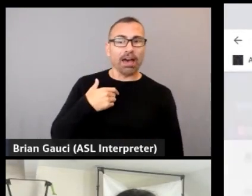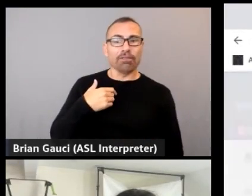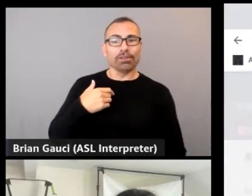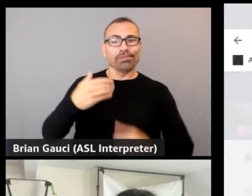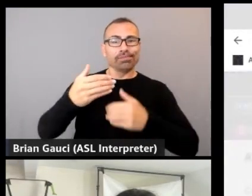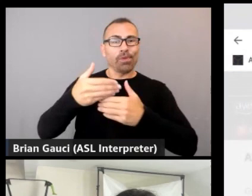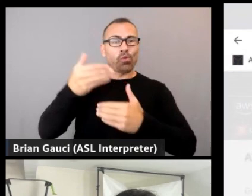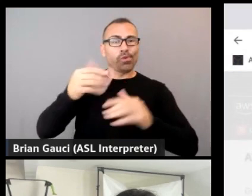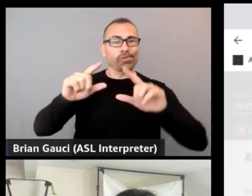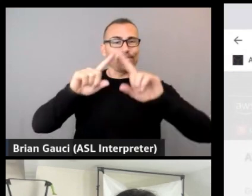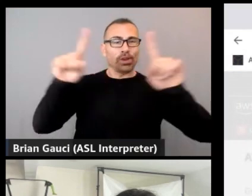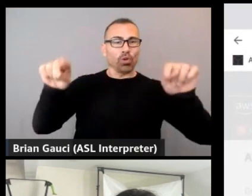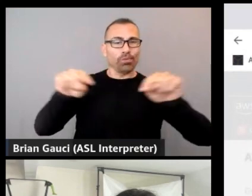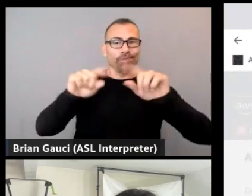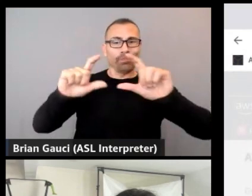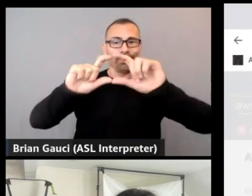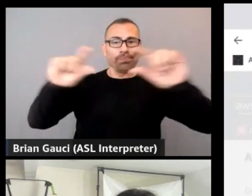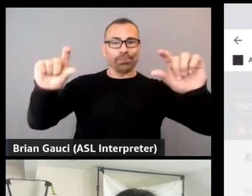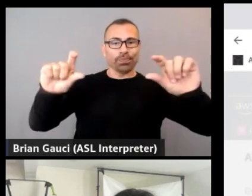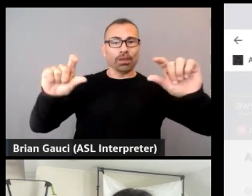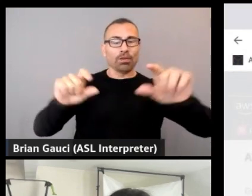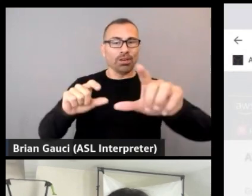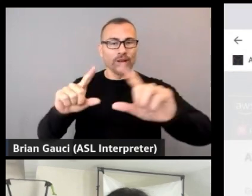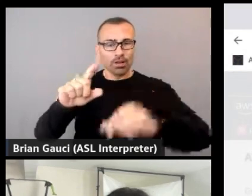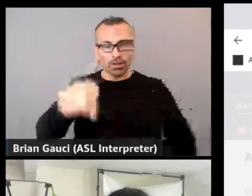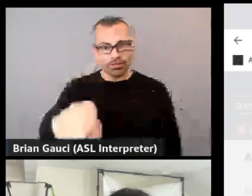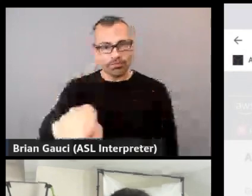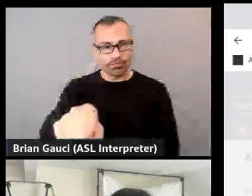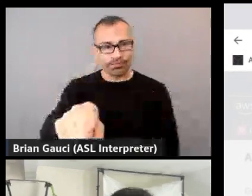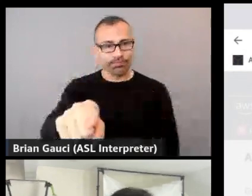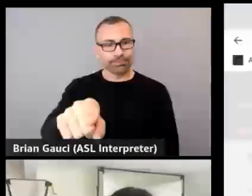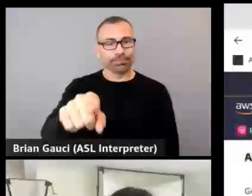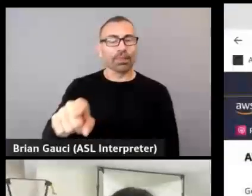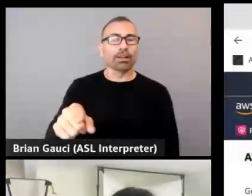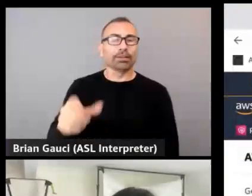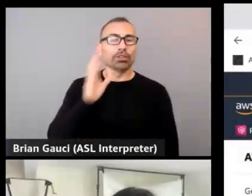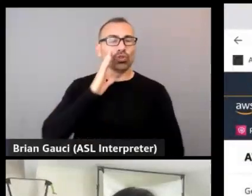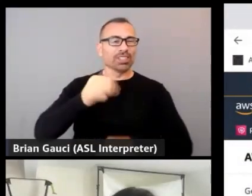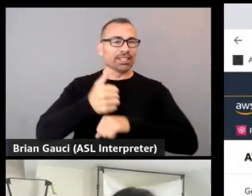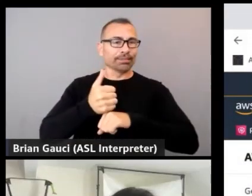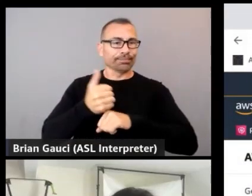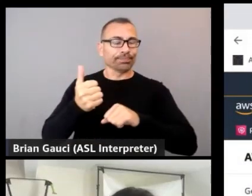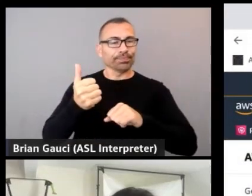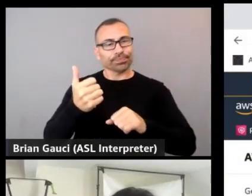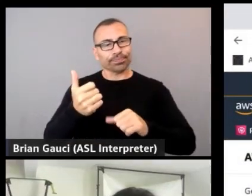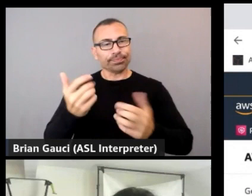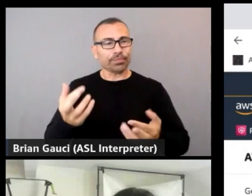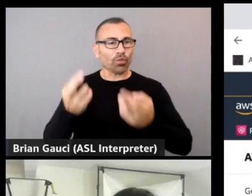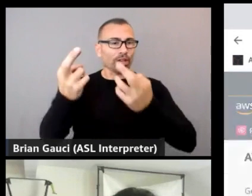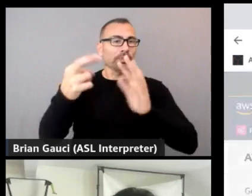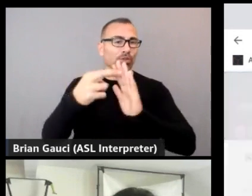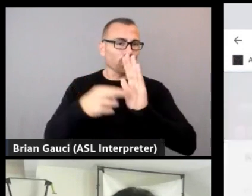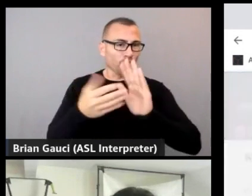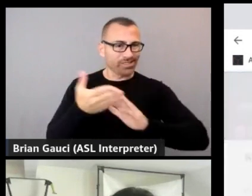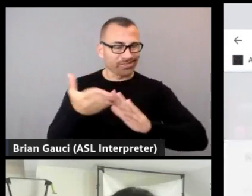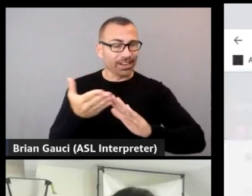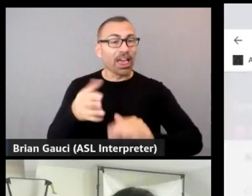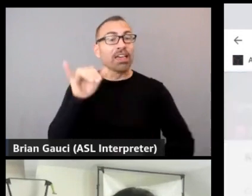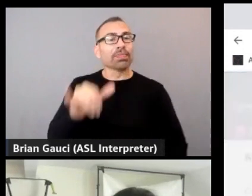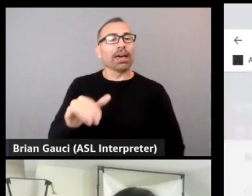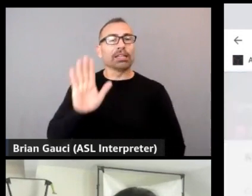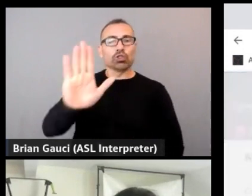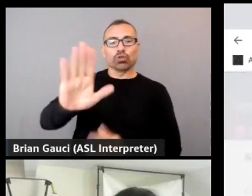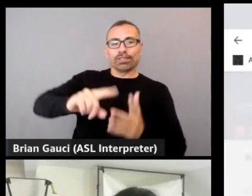And you can recommend, you can basically set up this recommendation, run it. And what that does is it provides you a starting point. So if I hit insert